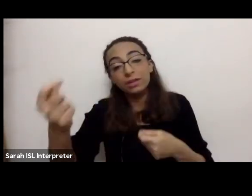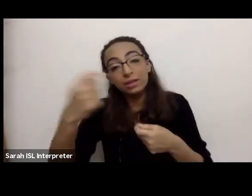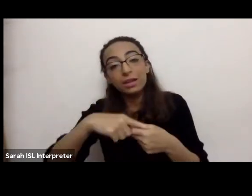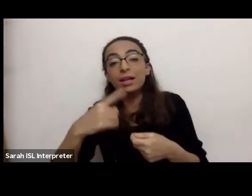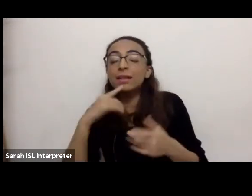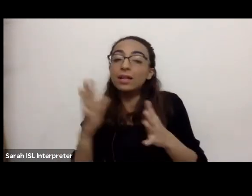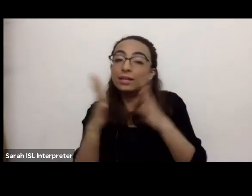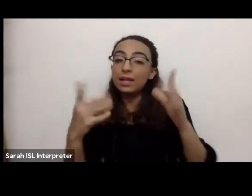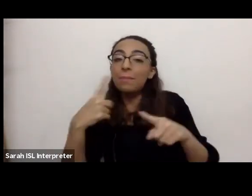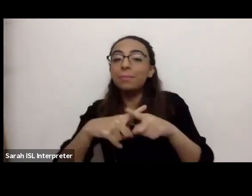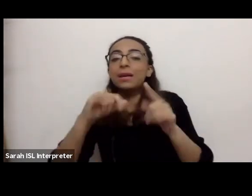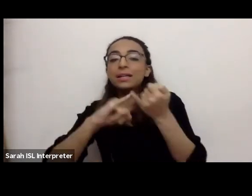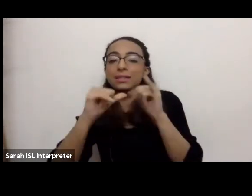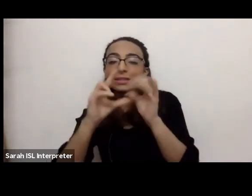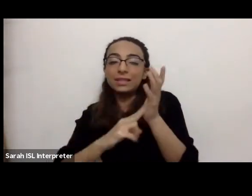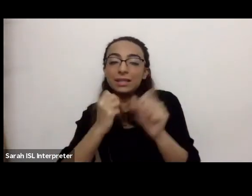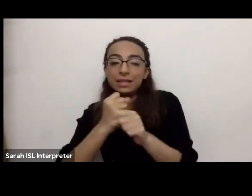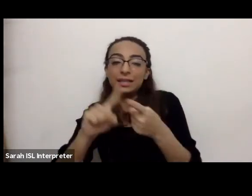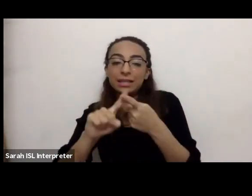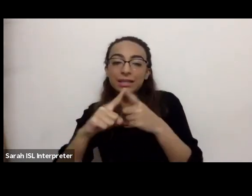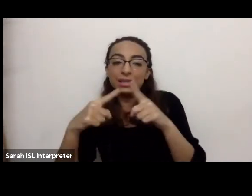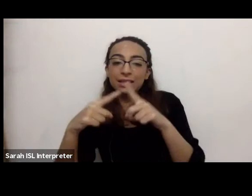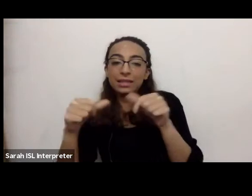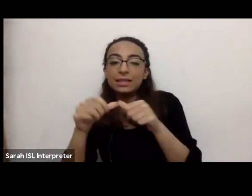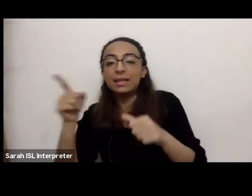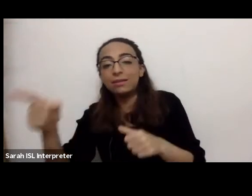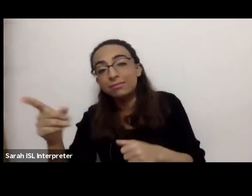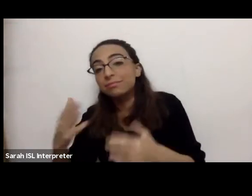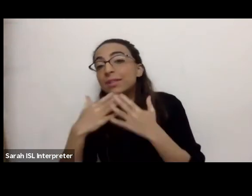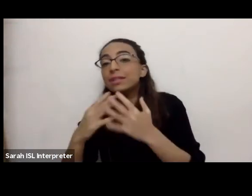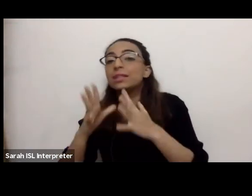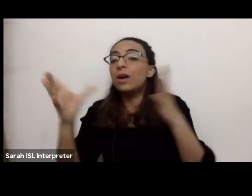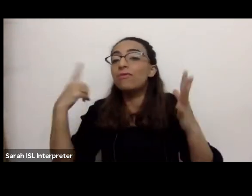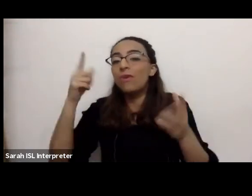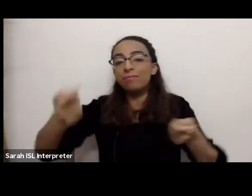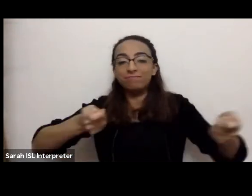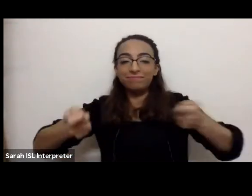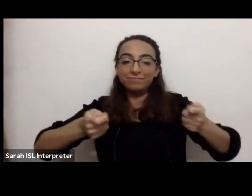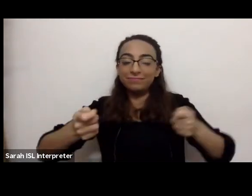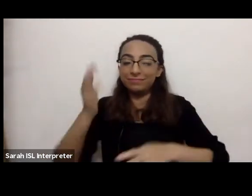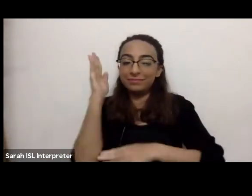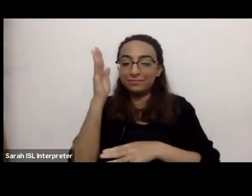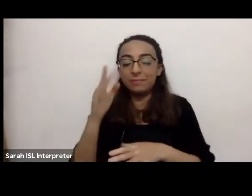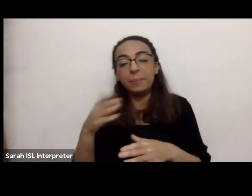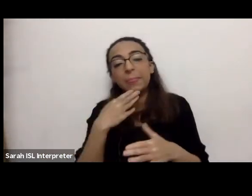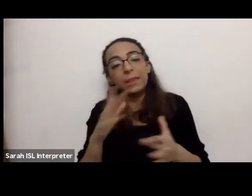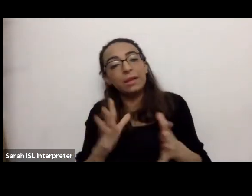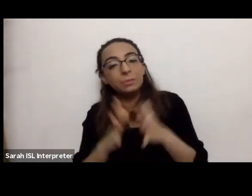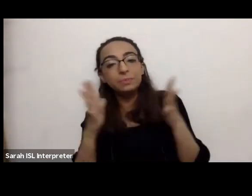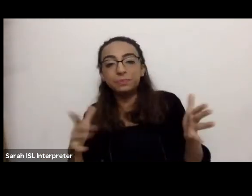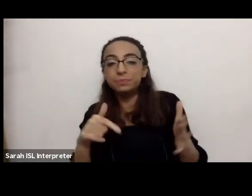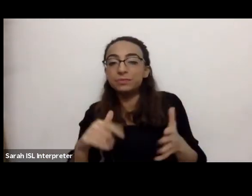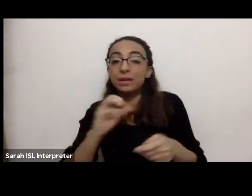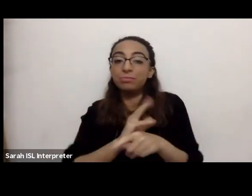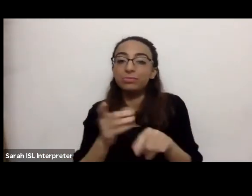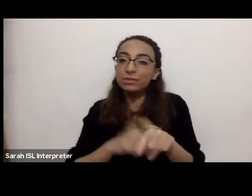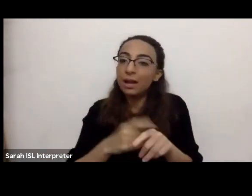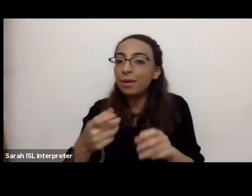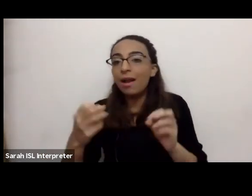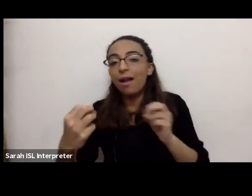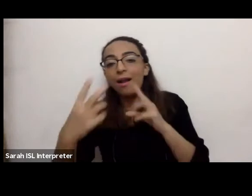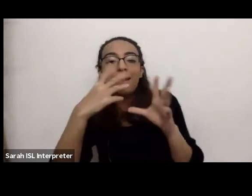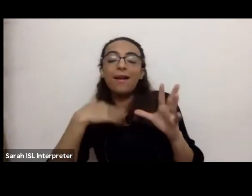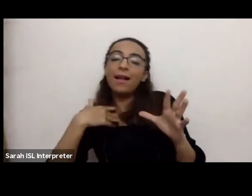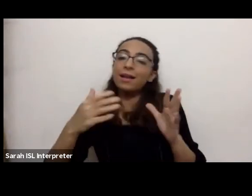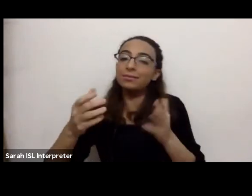Sangeeta ji, thank you for very, very ably conducting this program during COVID time.